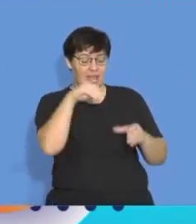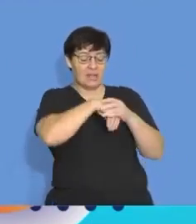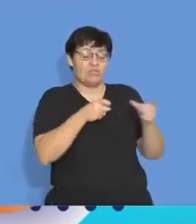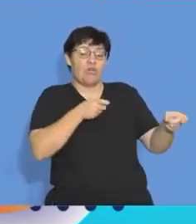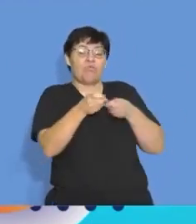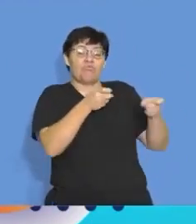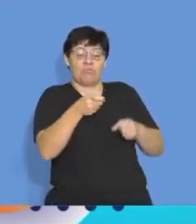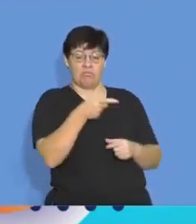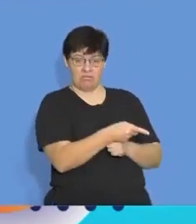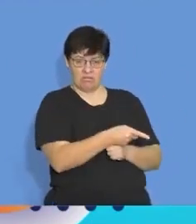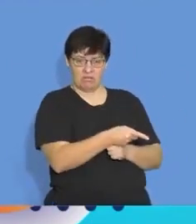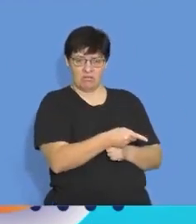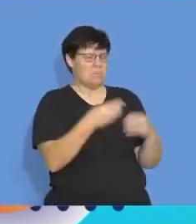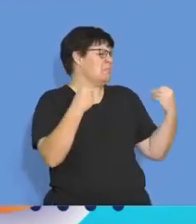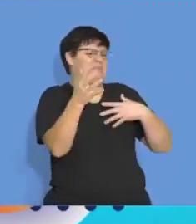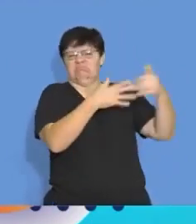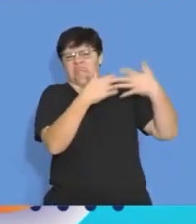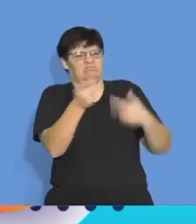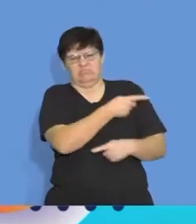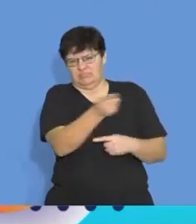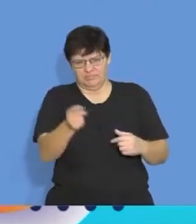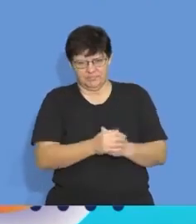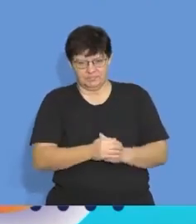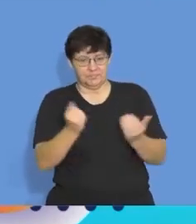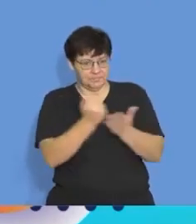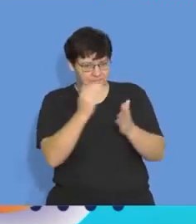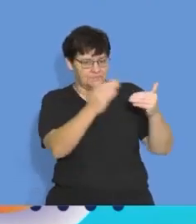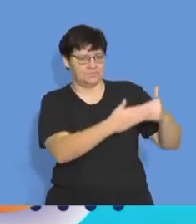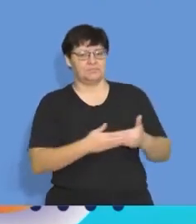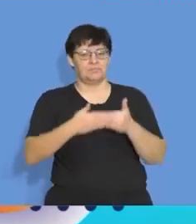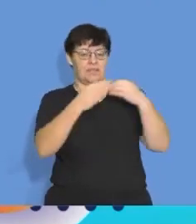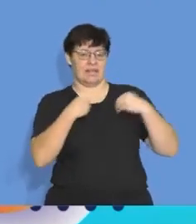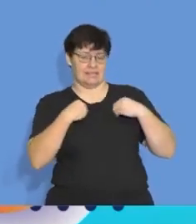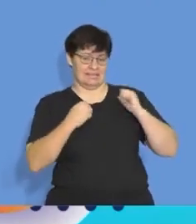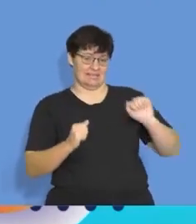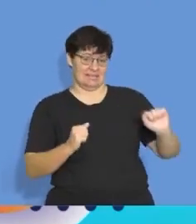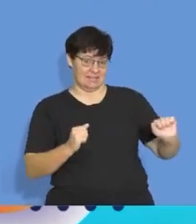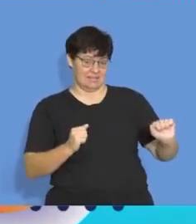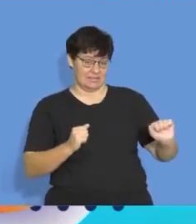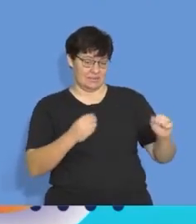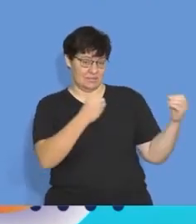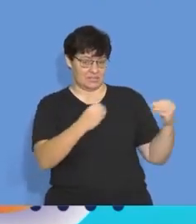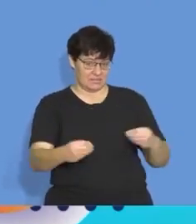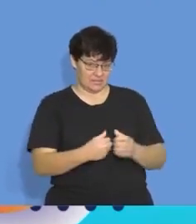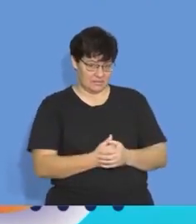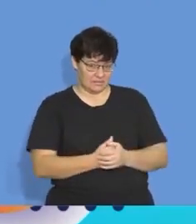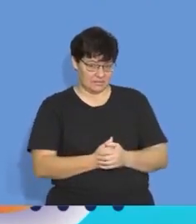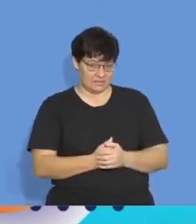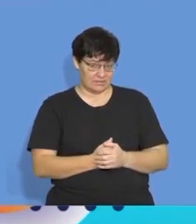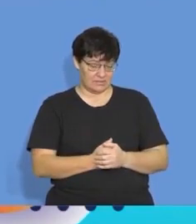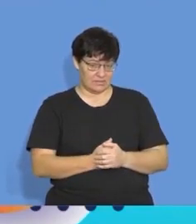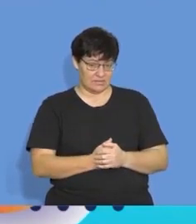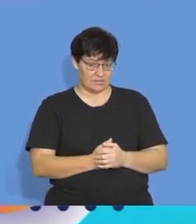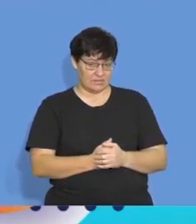internal control in any business is to safeguard the assets of the business. So